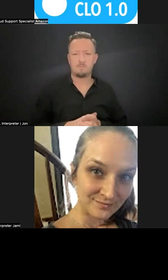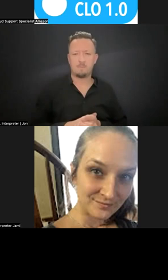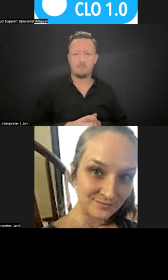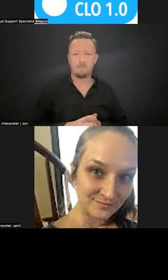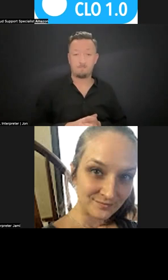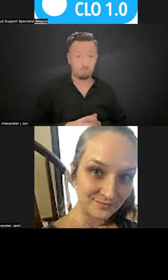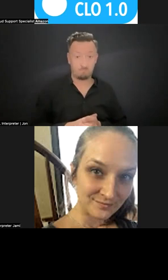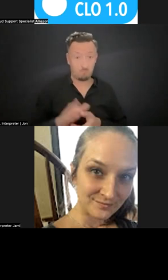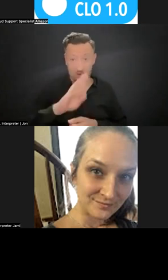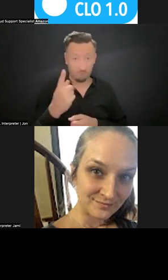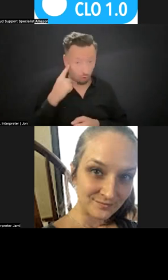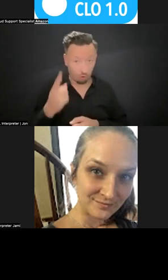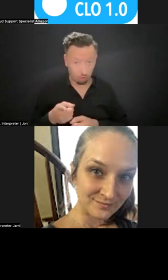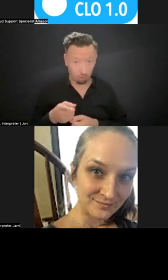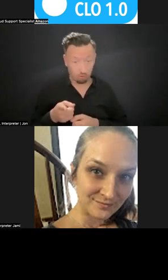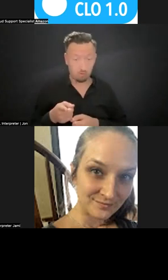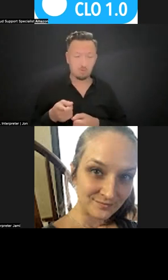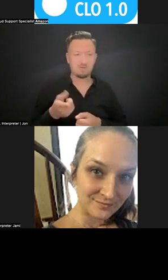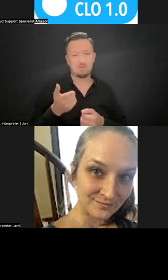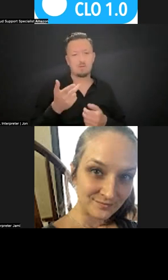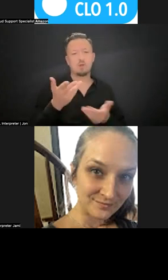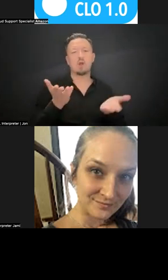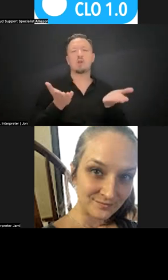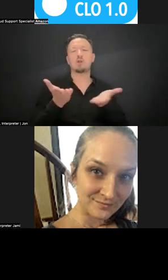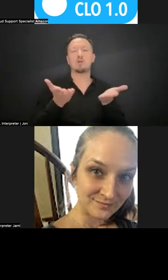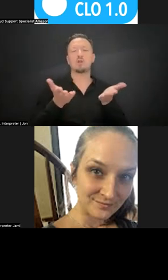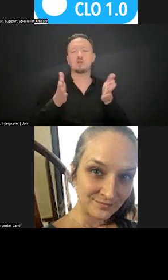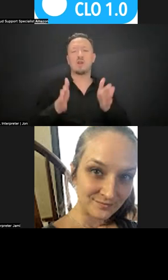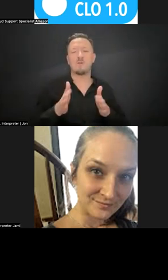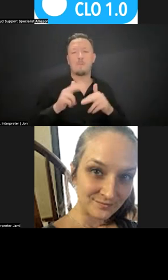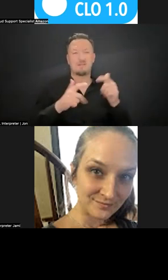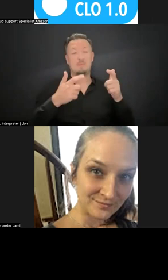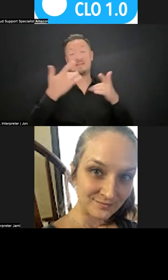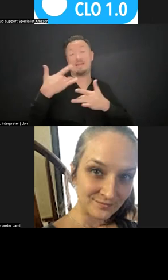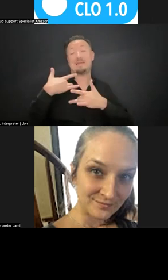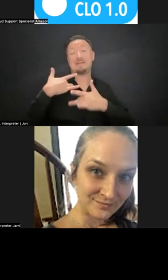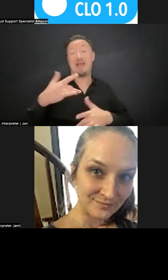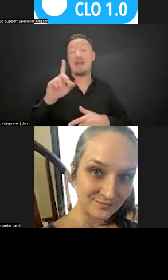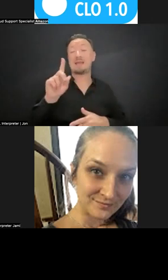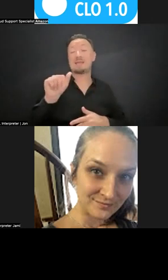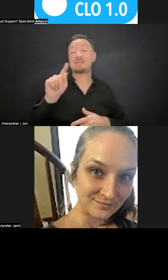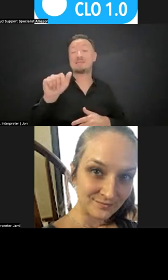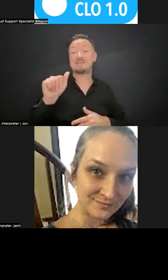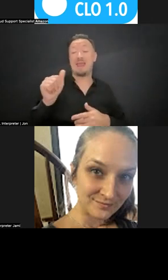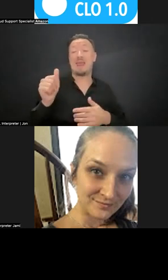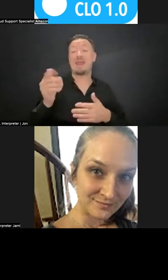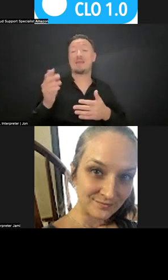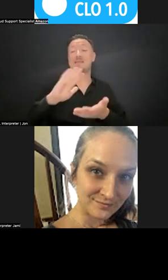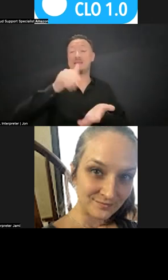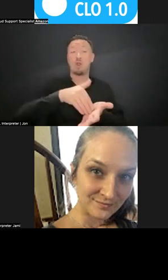Never heard of it. Okay, server buildings, big building typically consisting of large